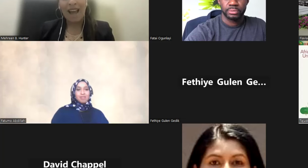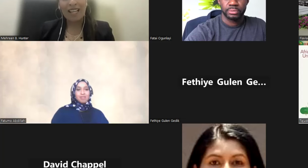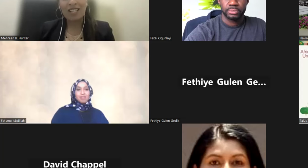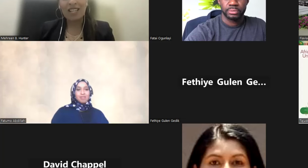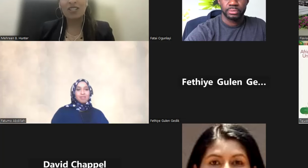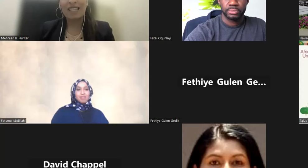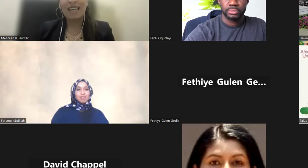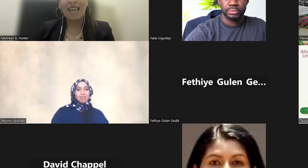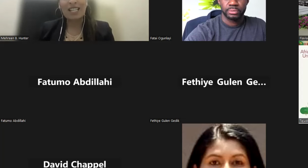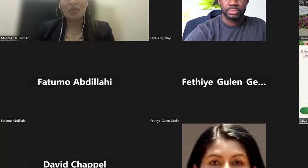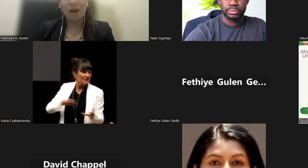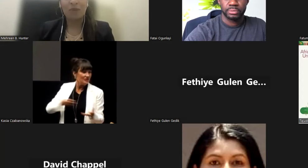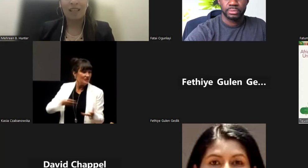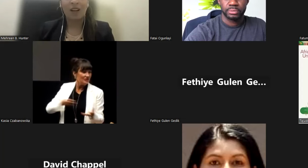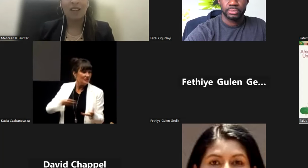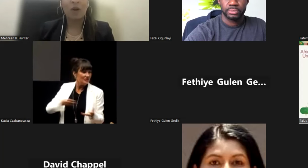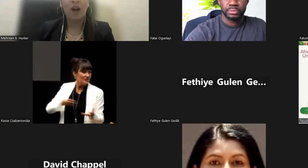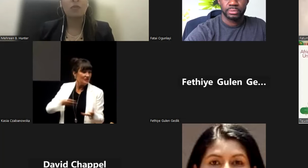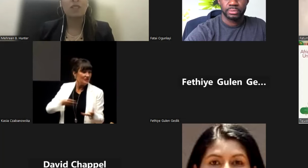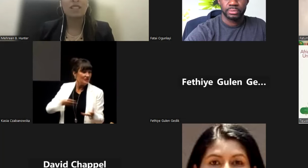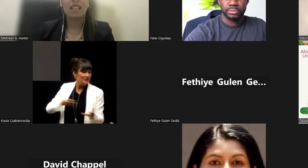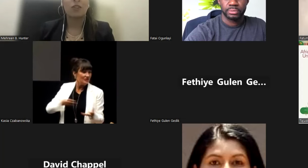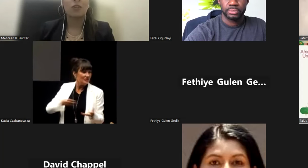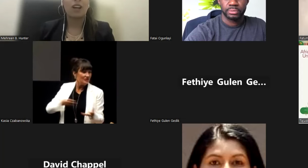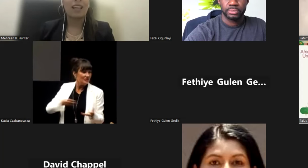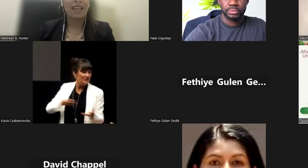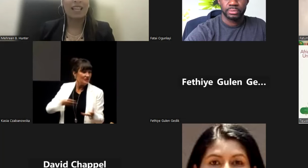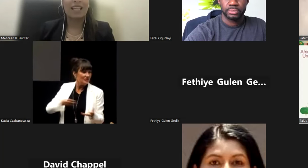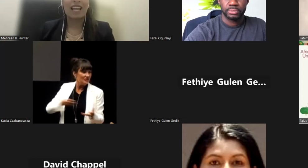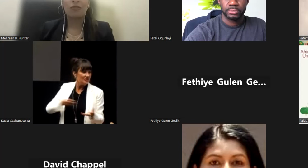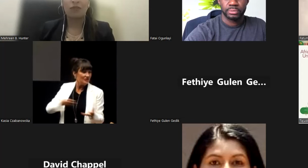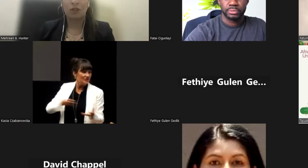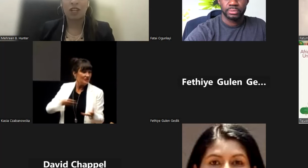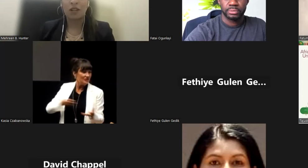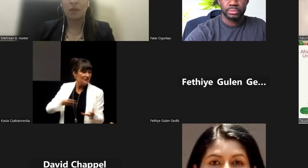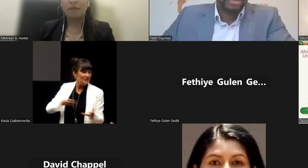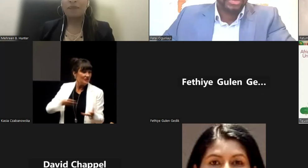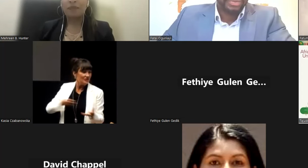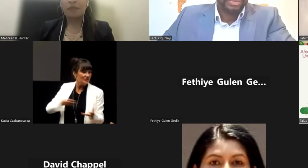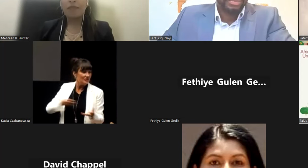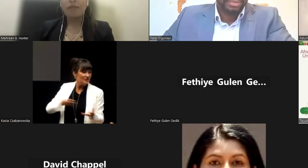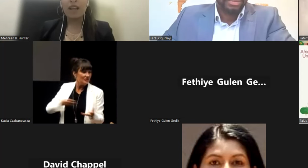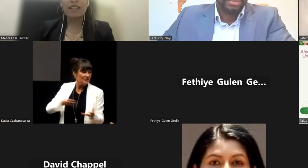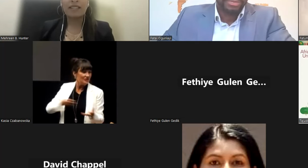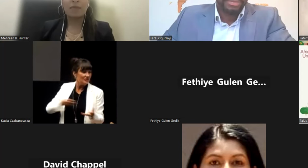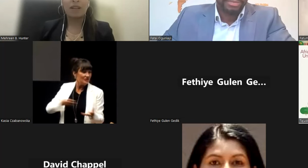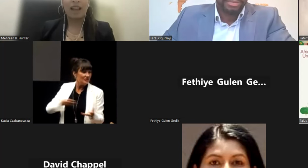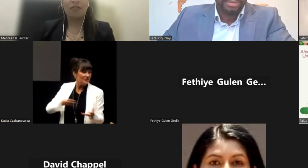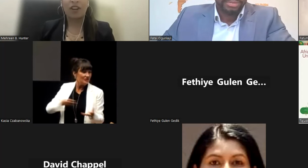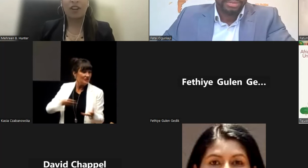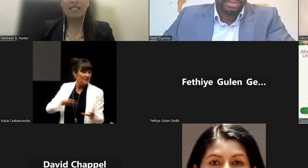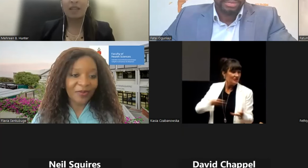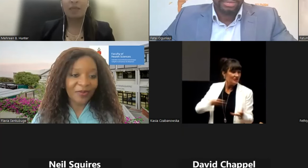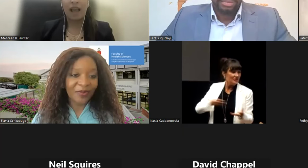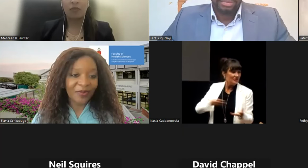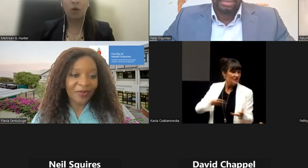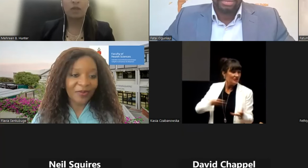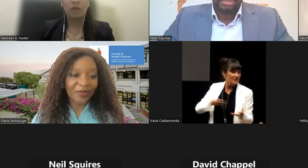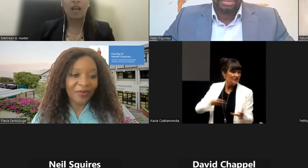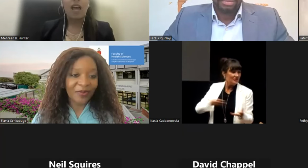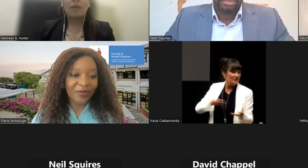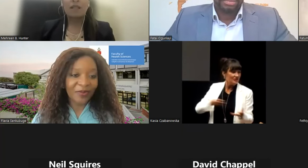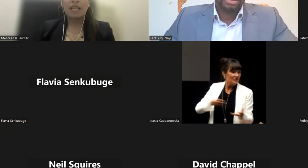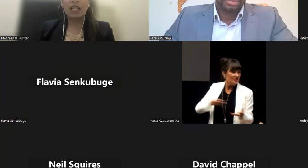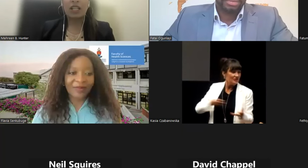and your passion and your dedication to public health. And I hope to see you again in future in similar and various other